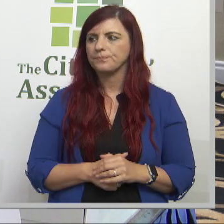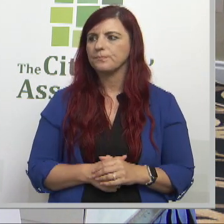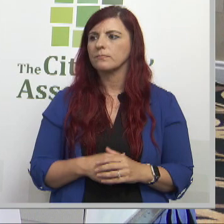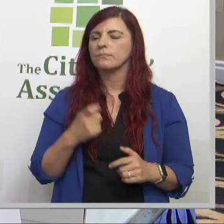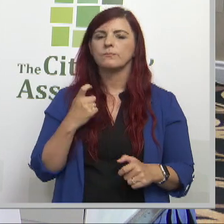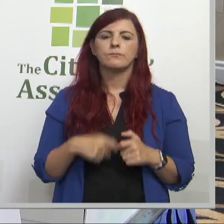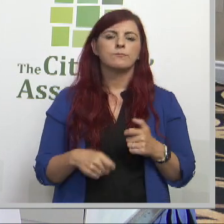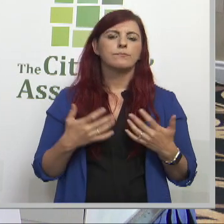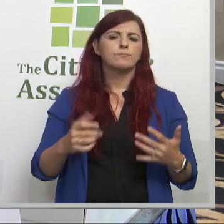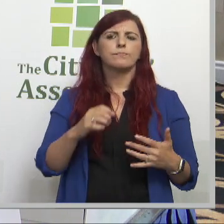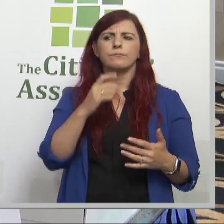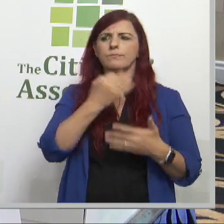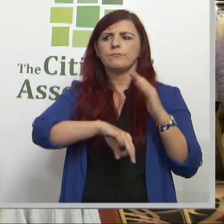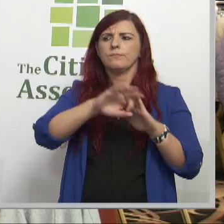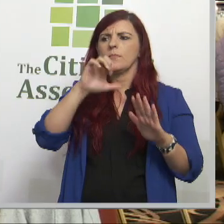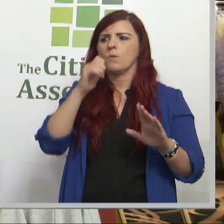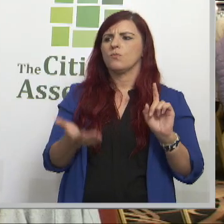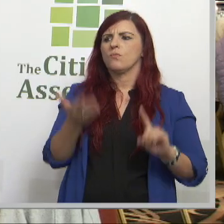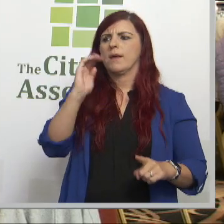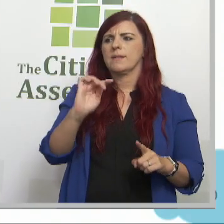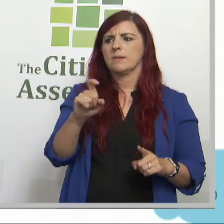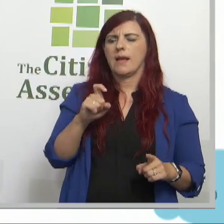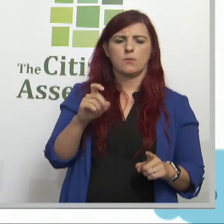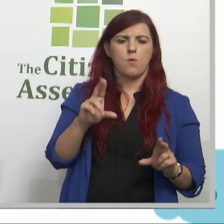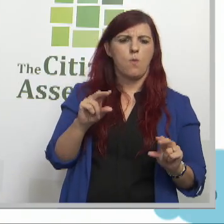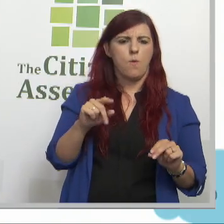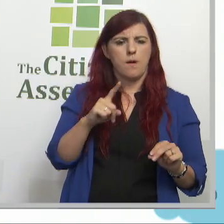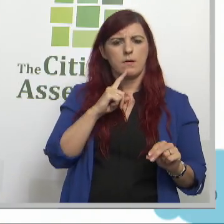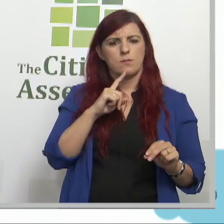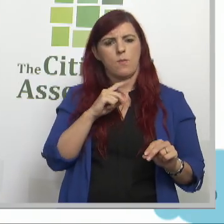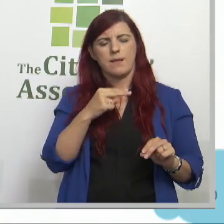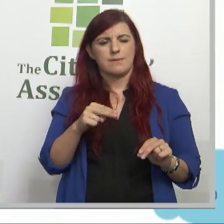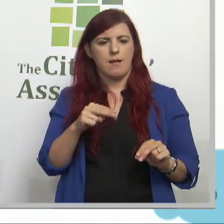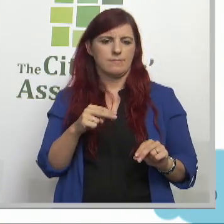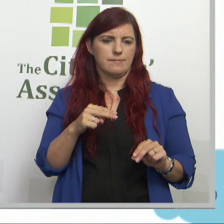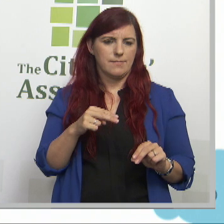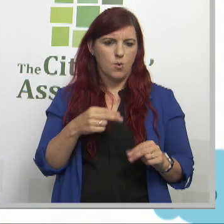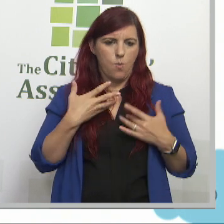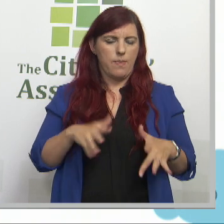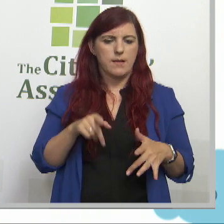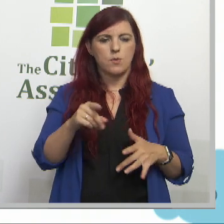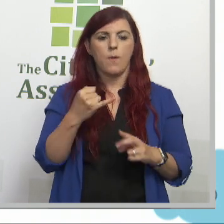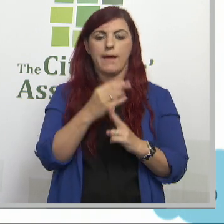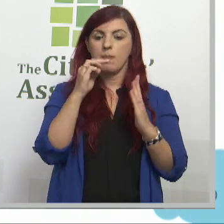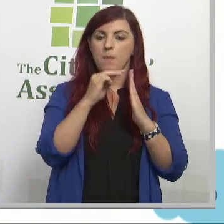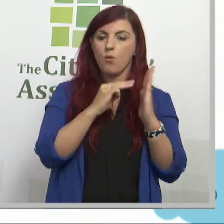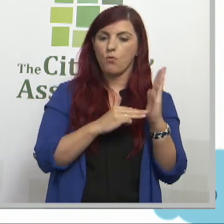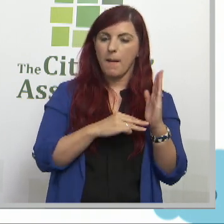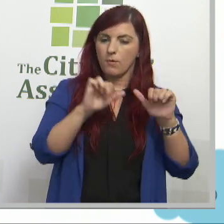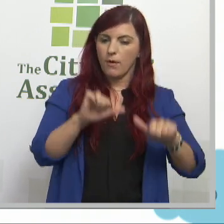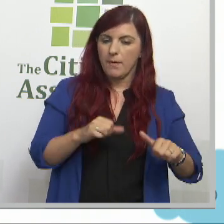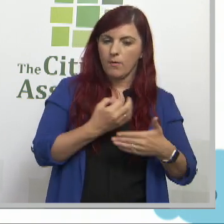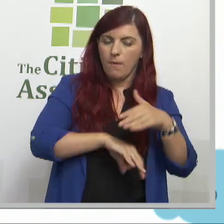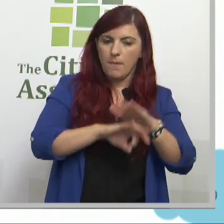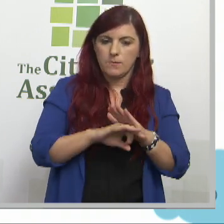doesn't want to raise taxes, really, to pay for these things. It's politically not desirable. And in the programme for government, they would have set out big